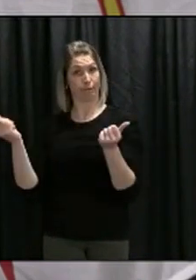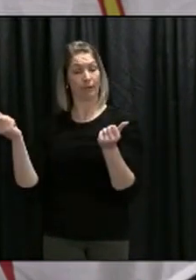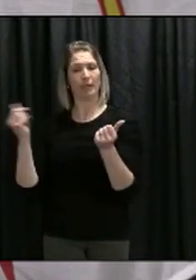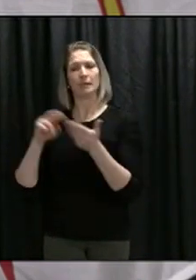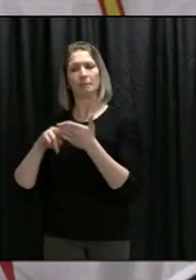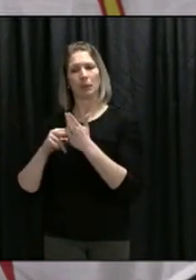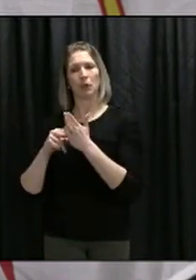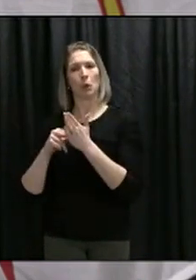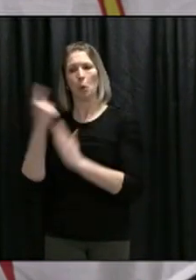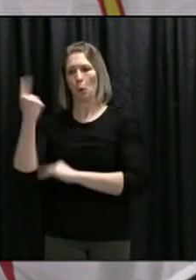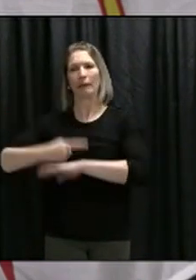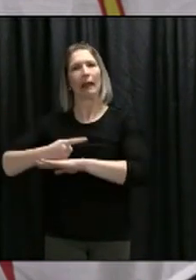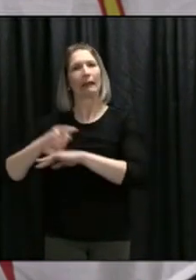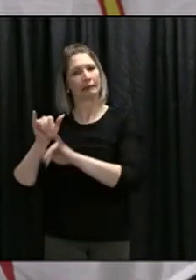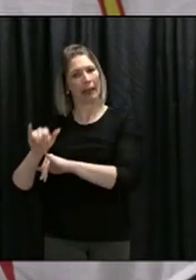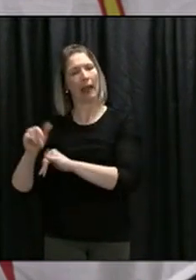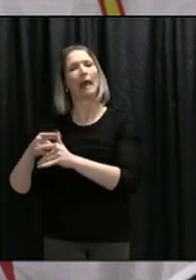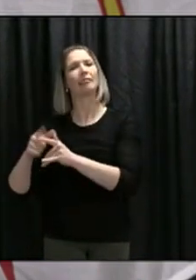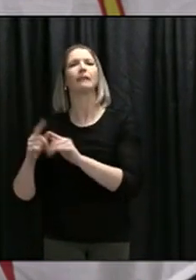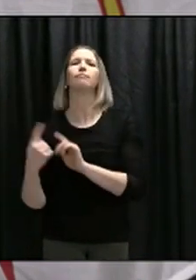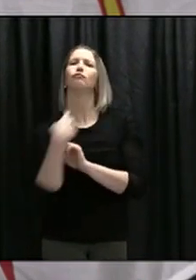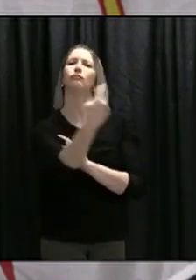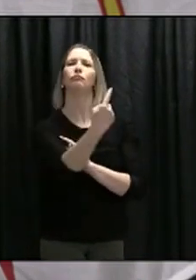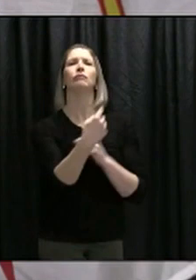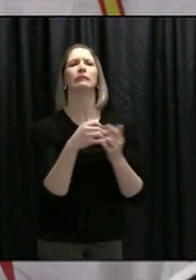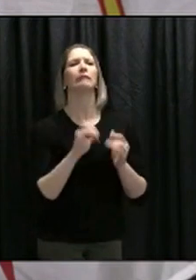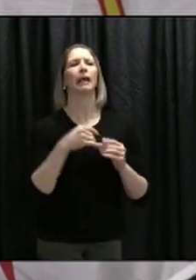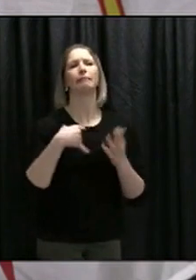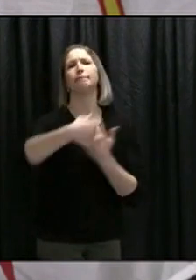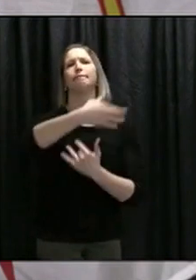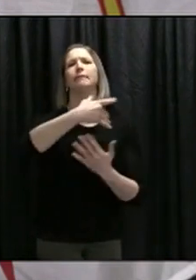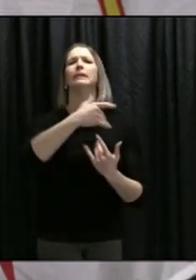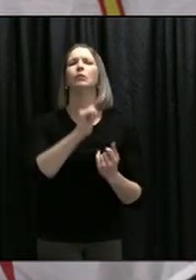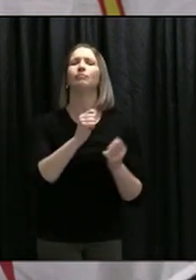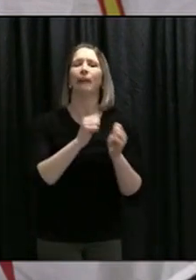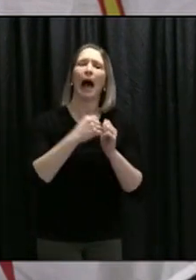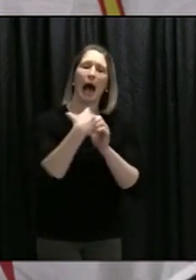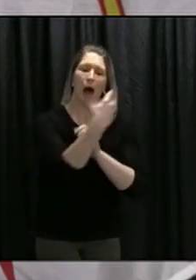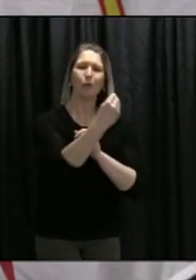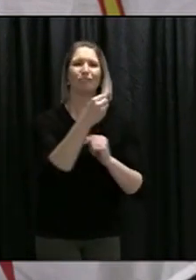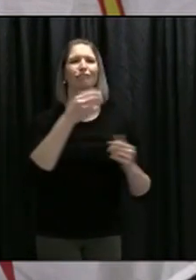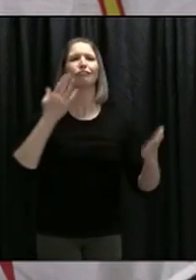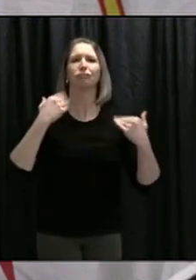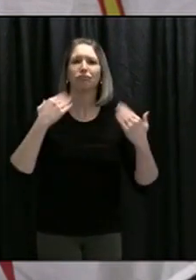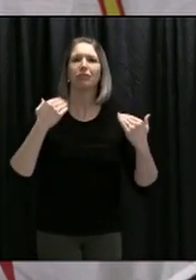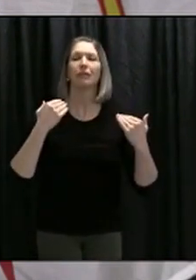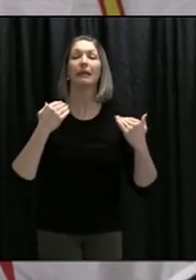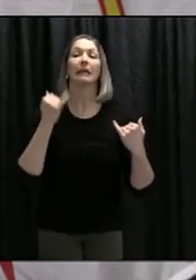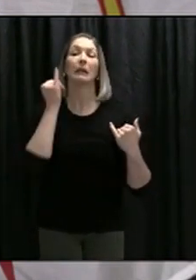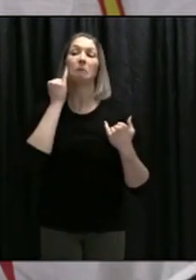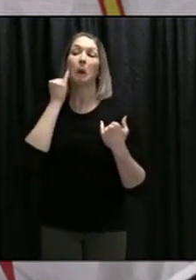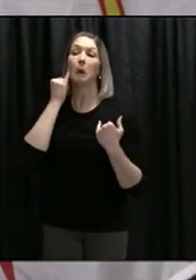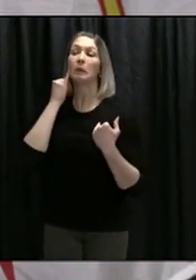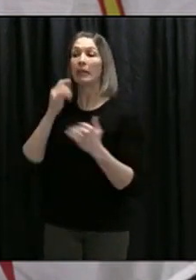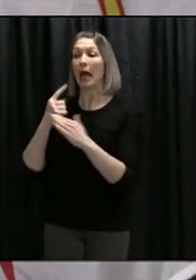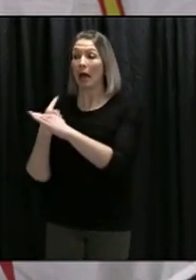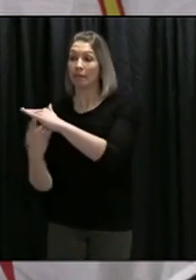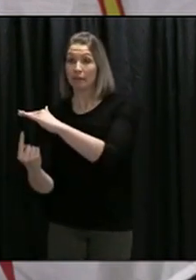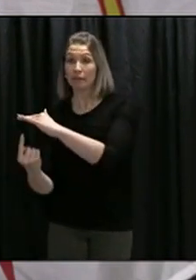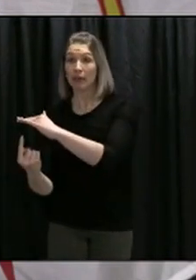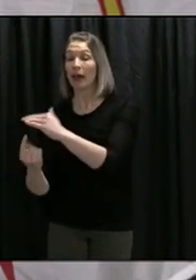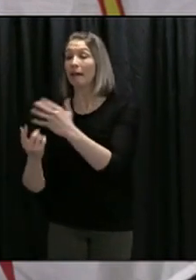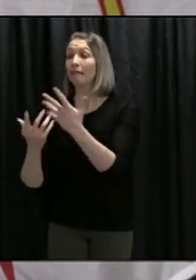continue self-isolation, and public health officials in your region will contact you for advice and follow-up. You